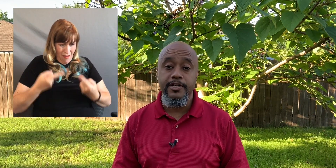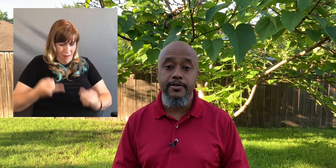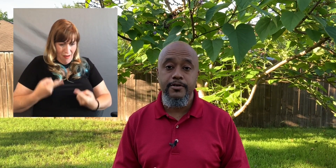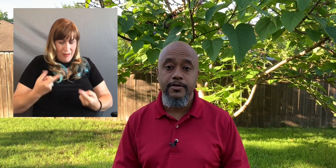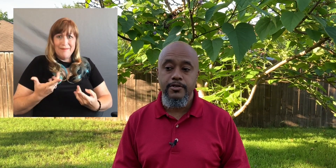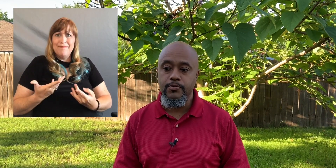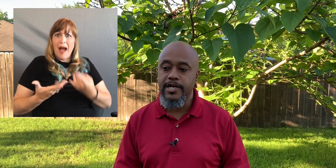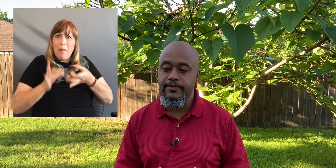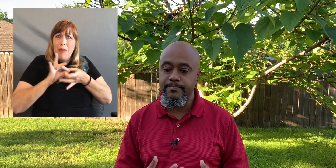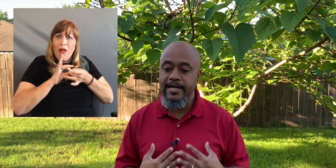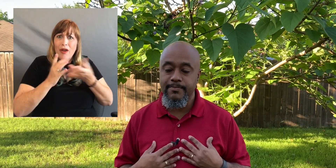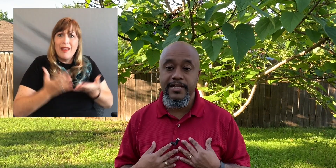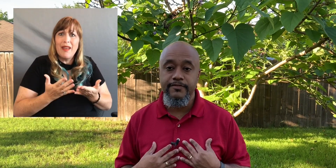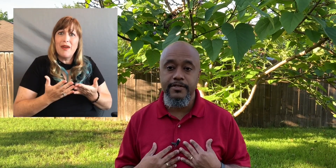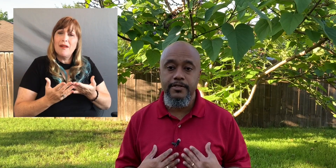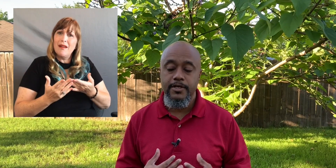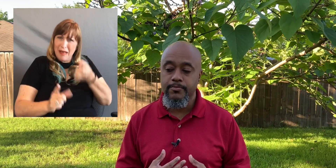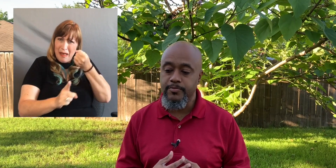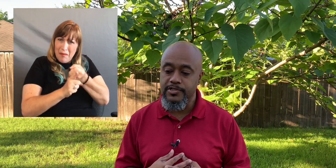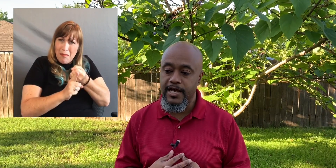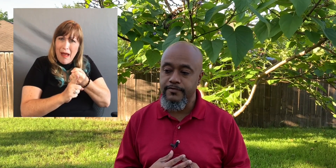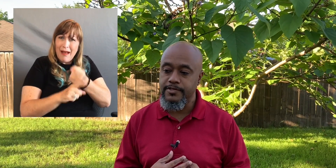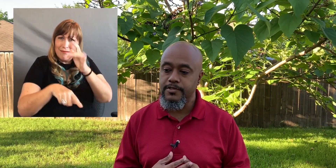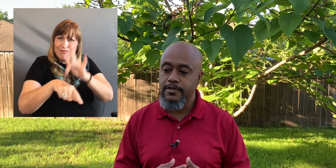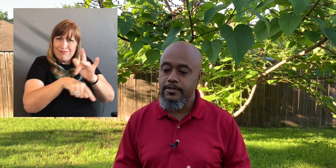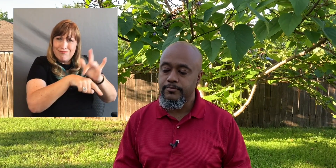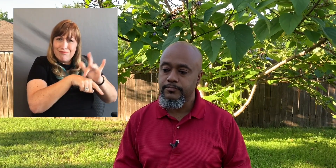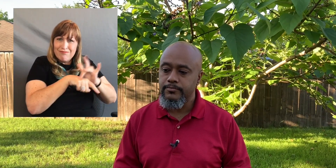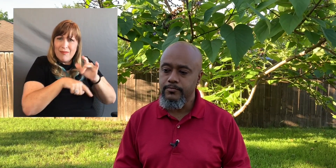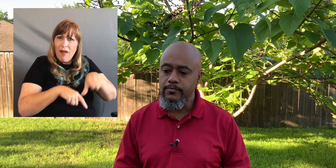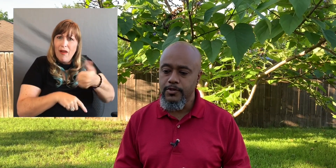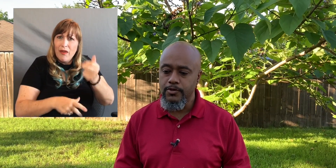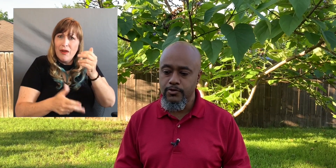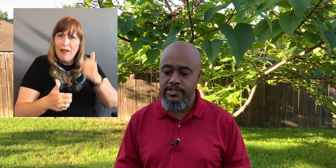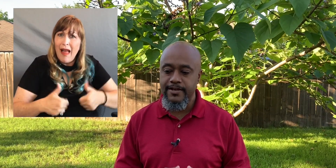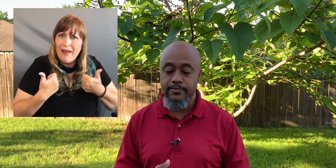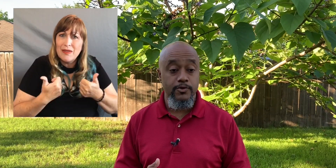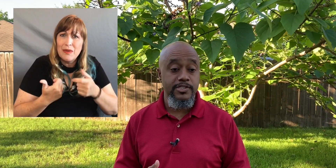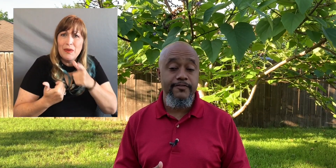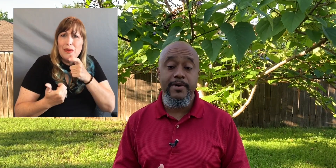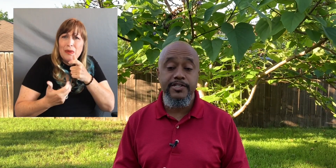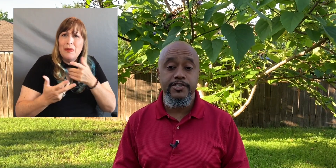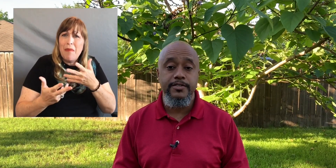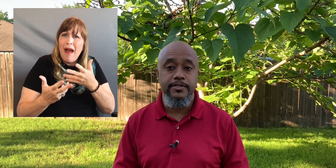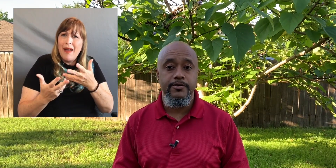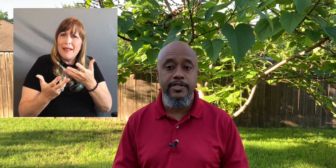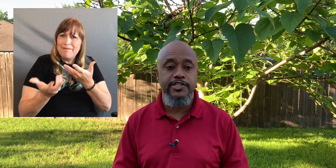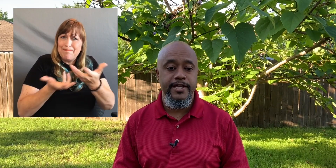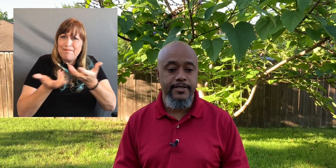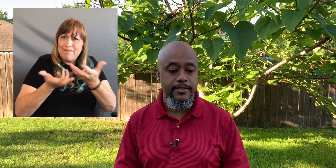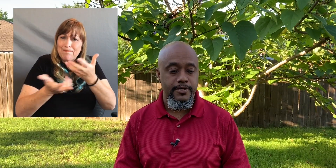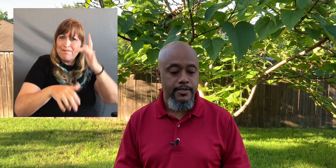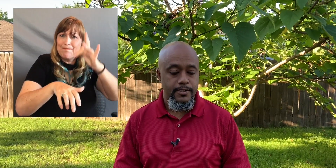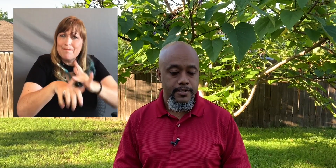belong here? You know, what kind of impact am I leaving on people's lives? You know, whose life am I touching, you know, each